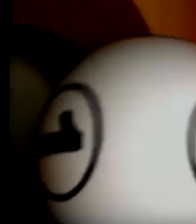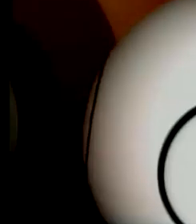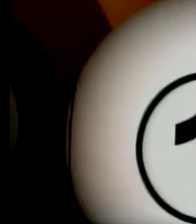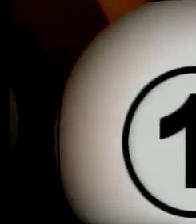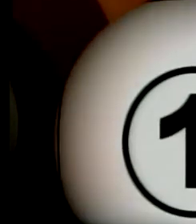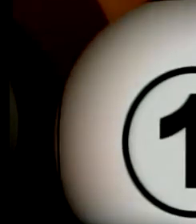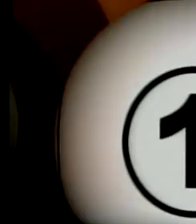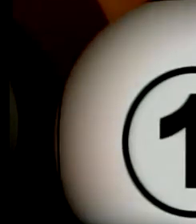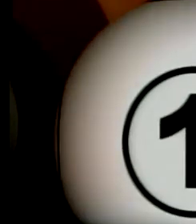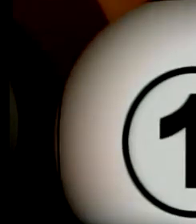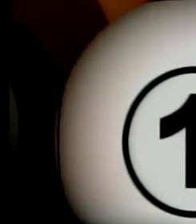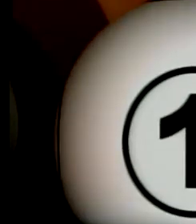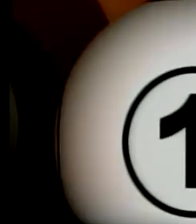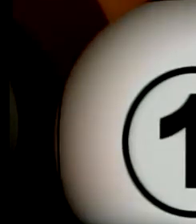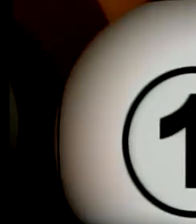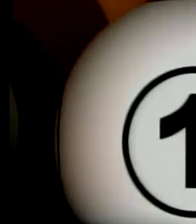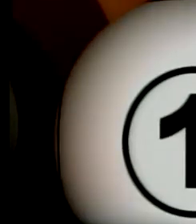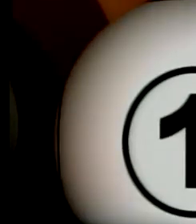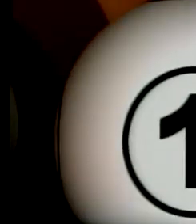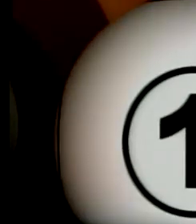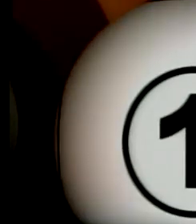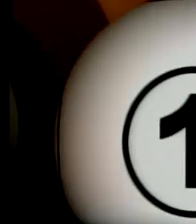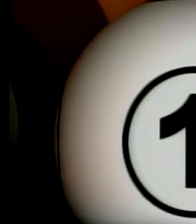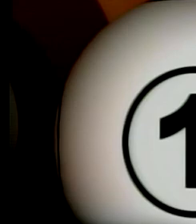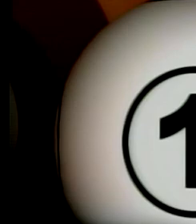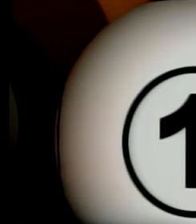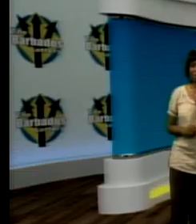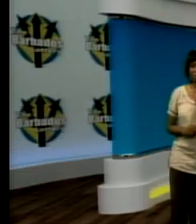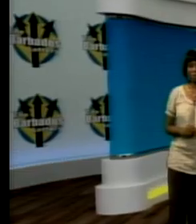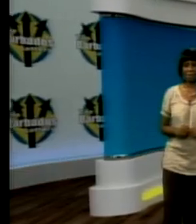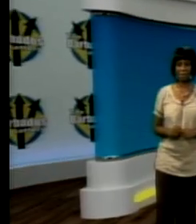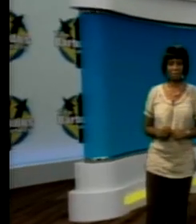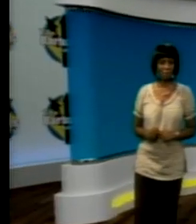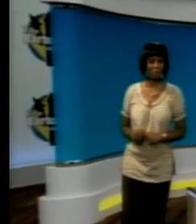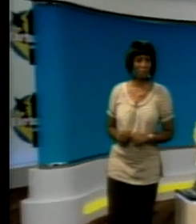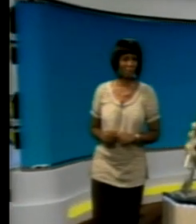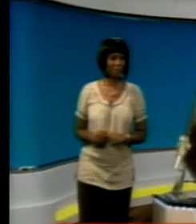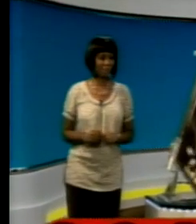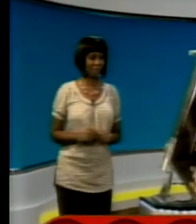Your multiplier is 1. Now for your double draw numbers.